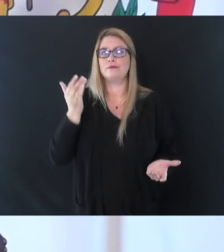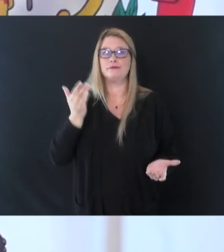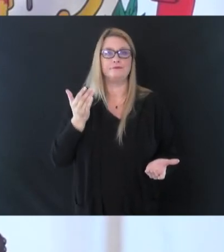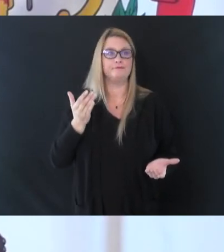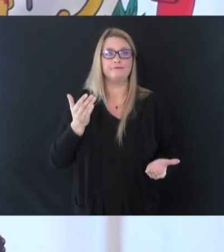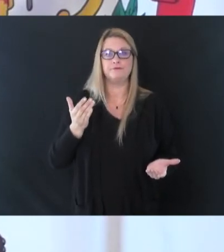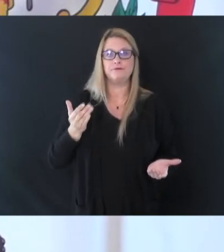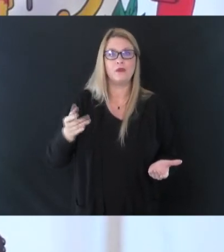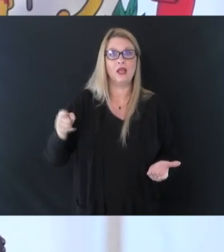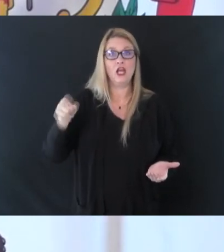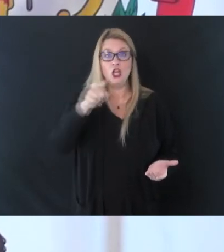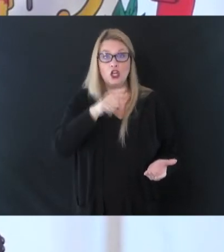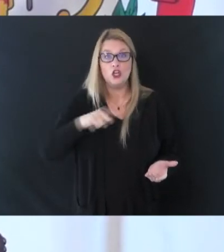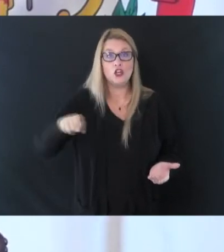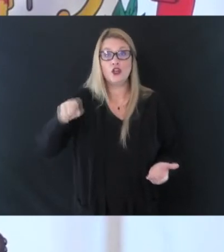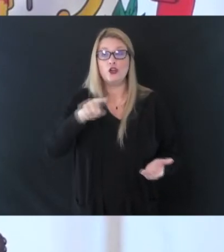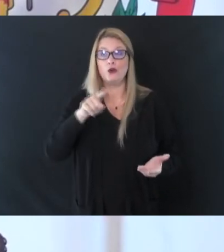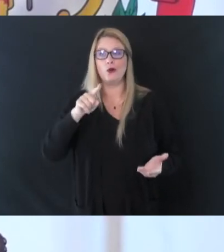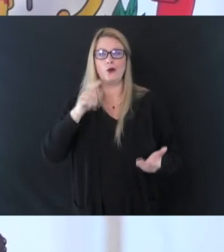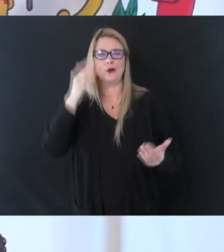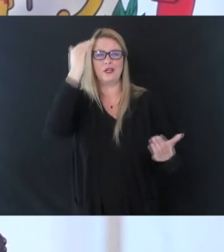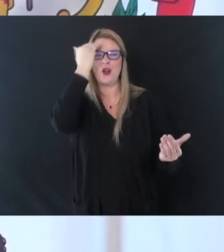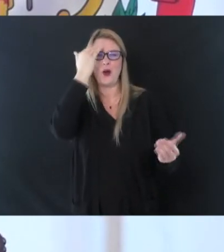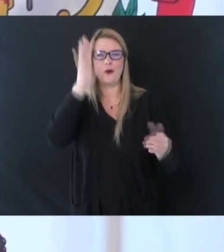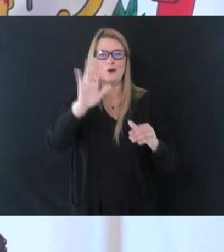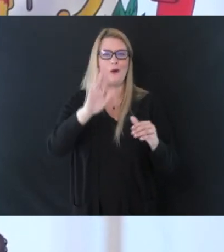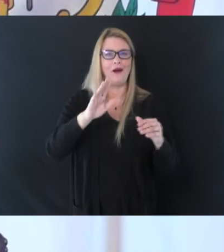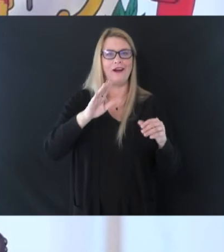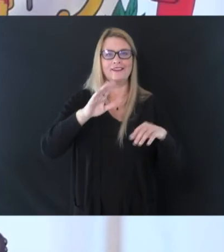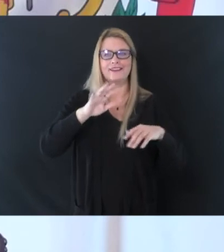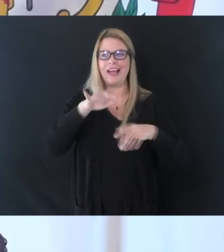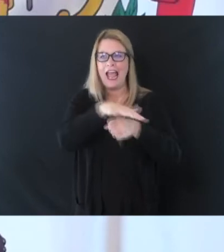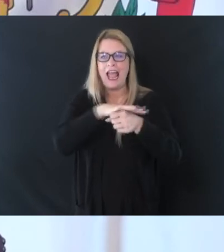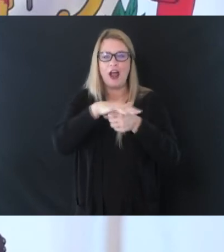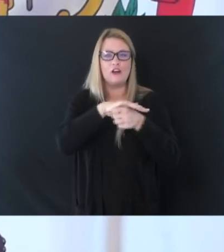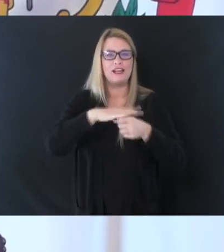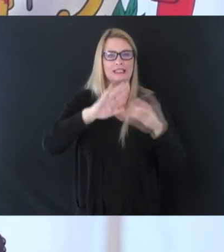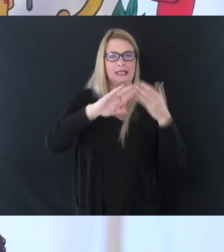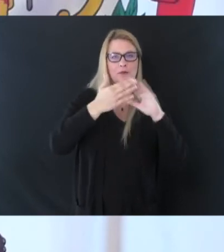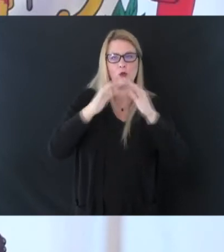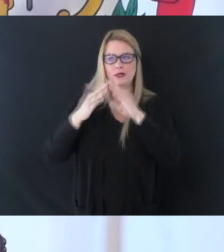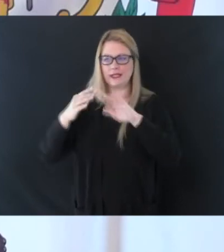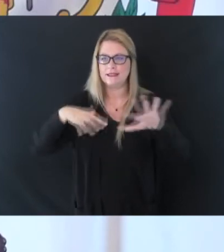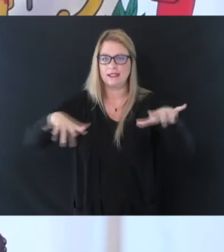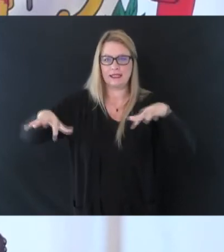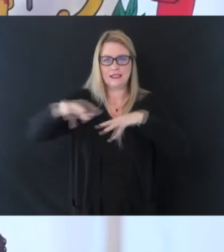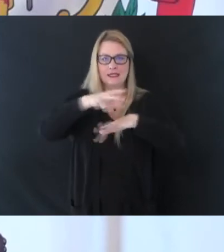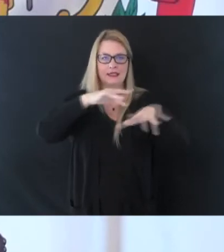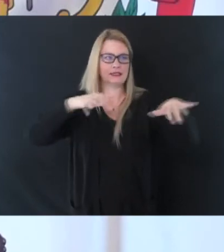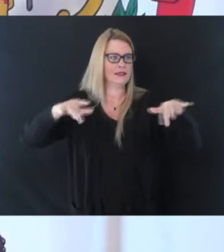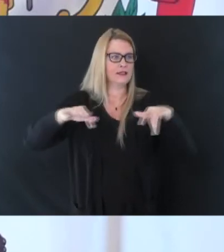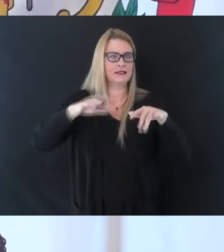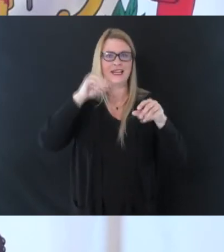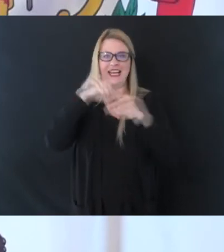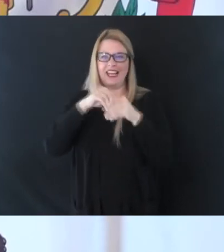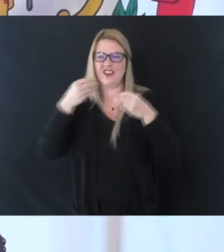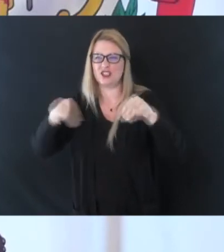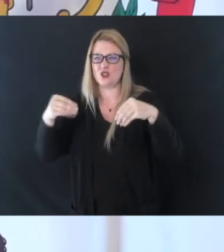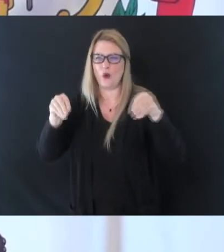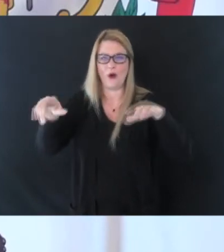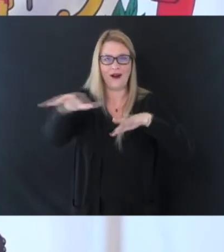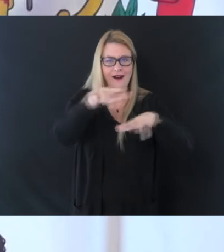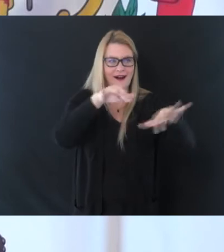you move around in your neighborhoods as teachers or service personnel. I know how you move around in the stores.